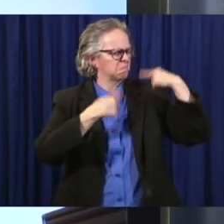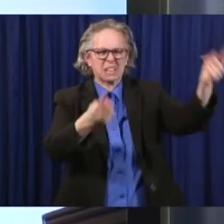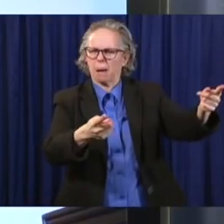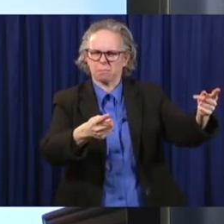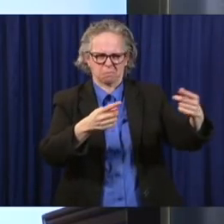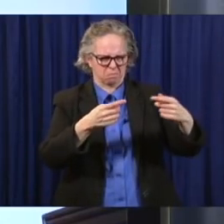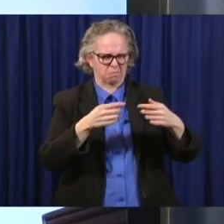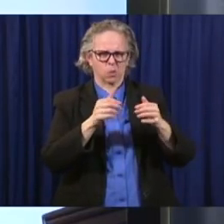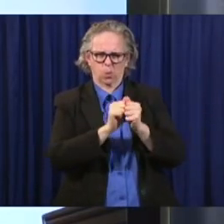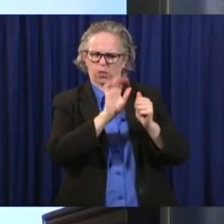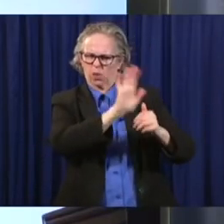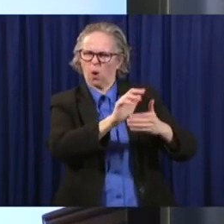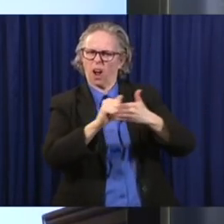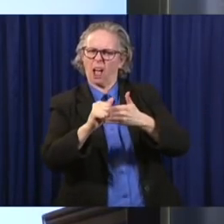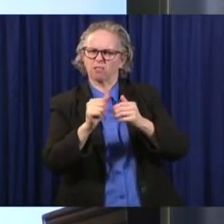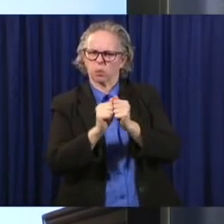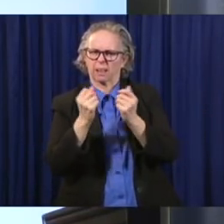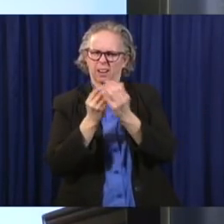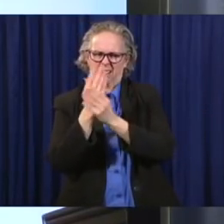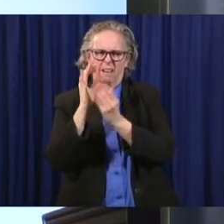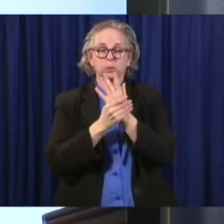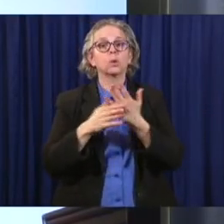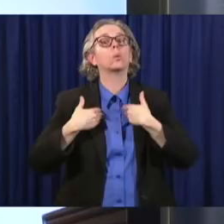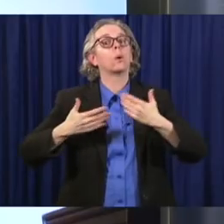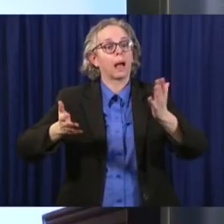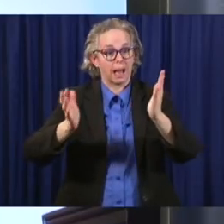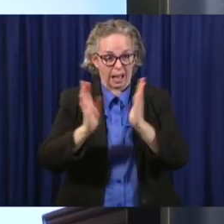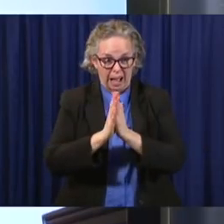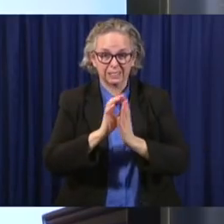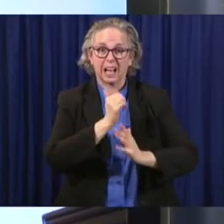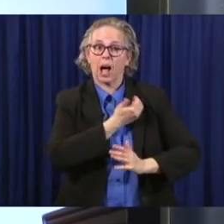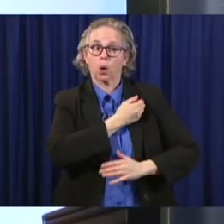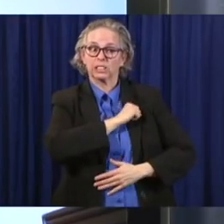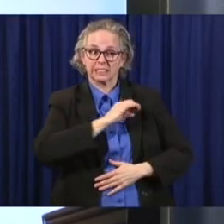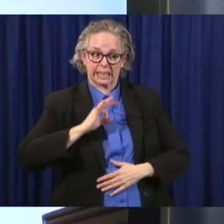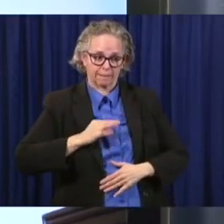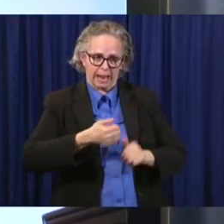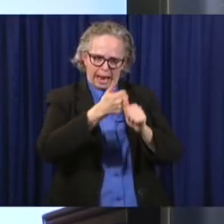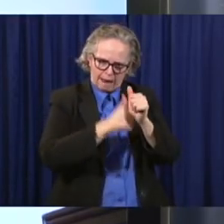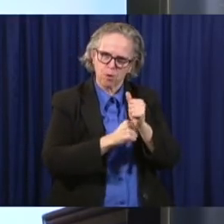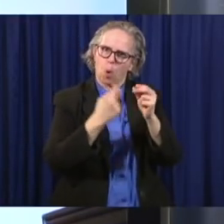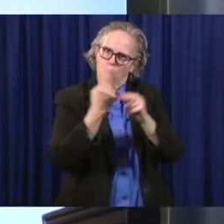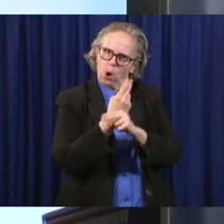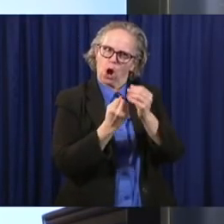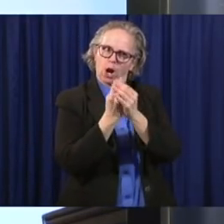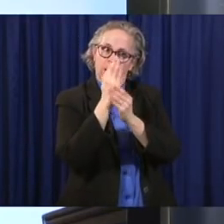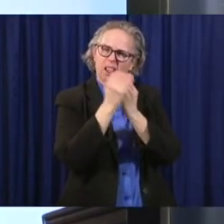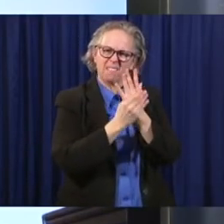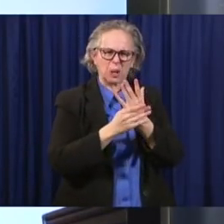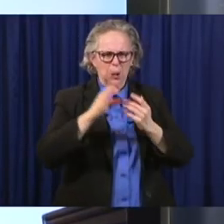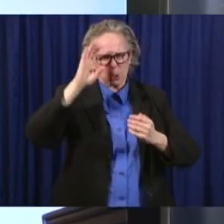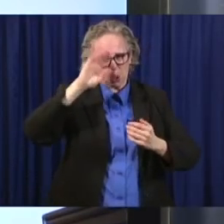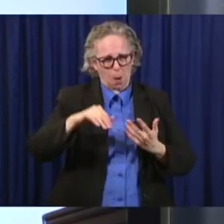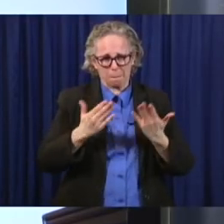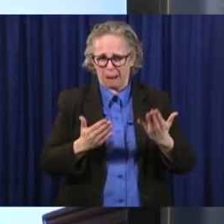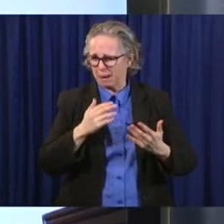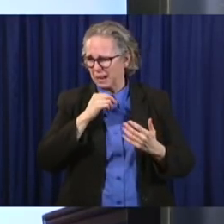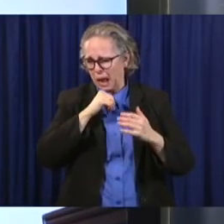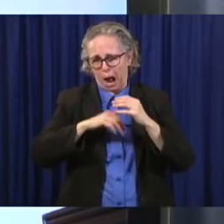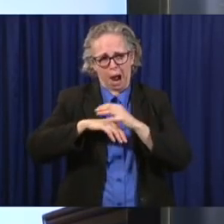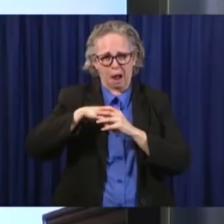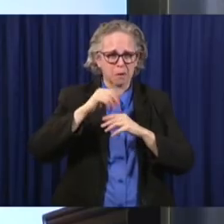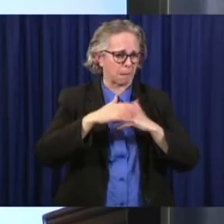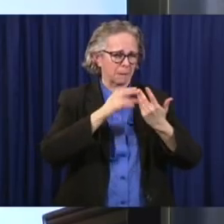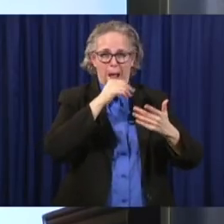we all ask our staff, put gloves on everybody, even though we know that's not necessarily best practice. Hand washing is